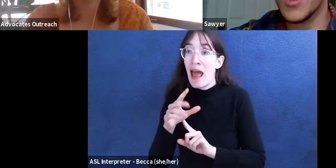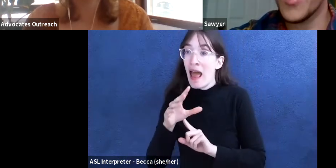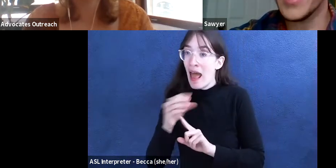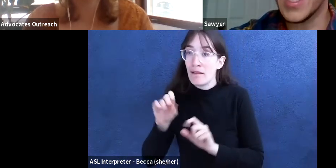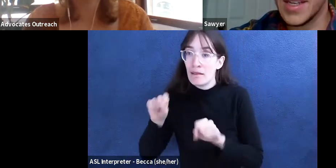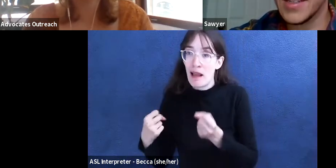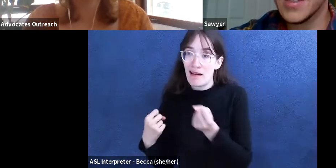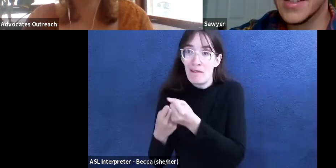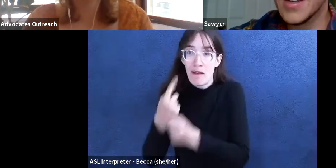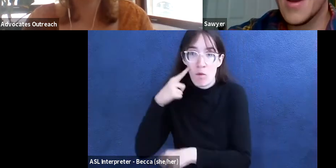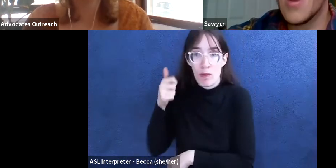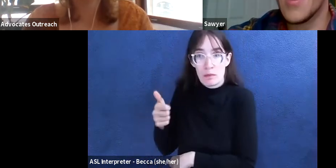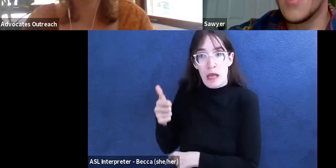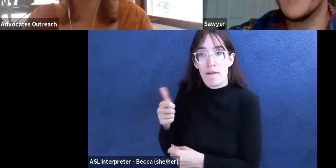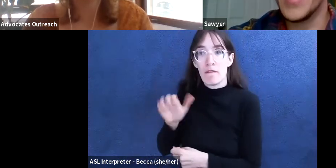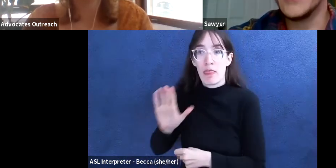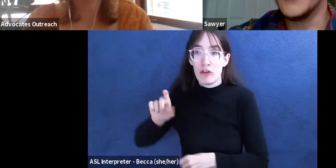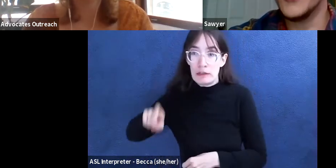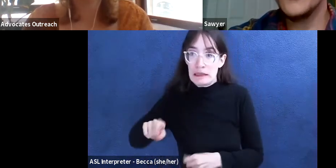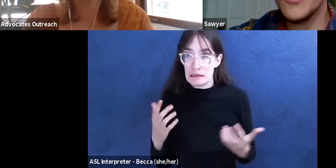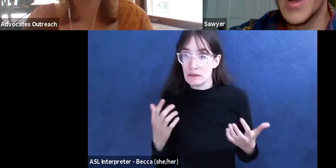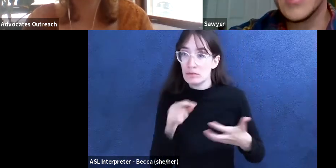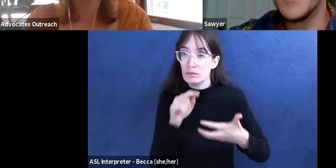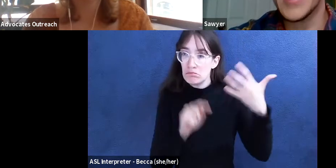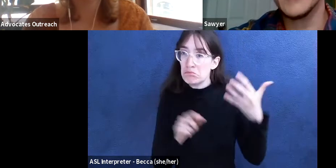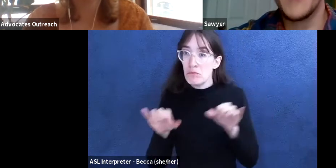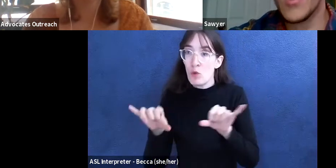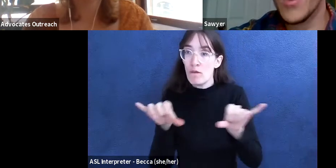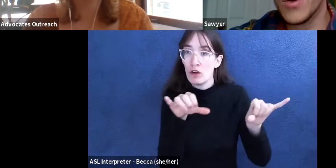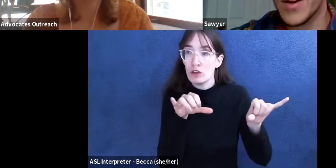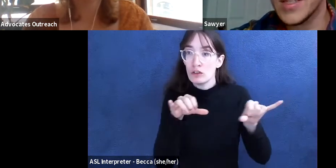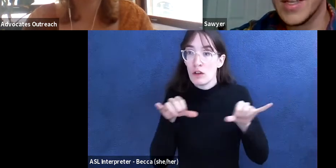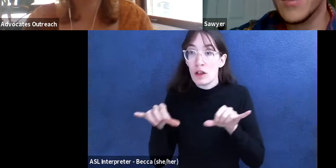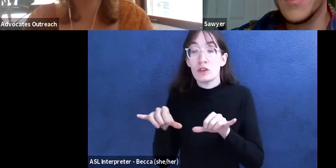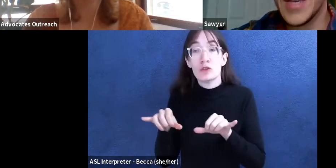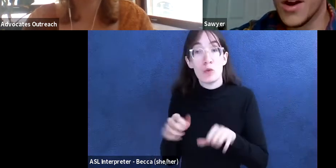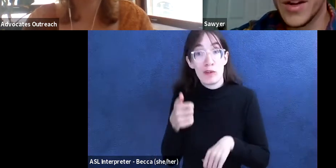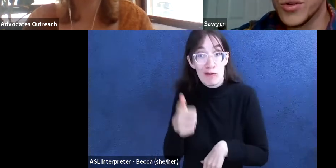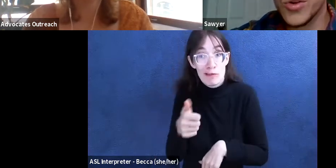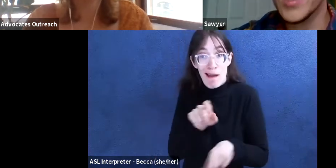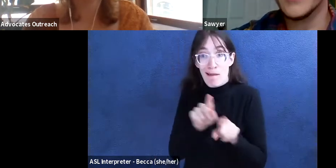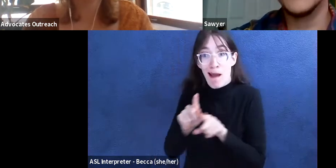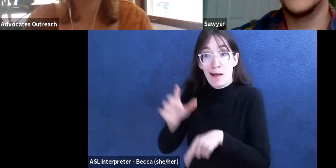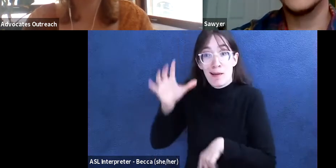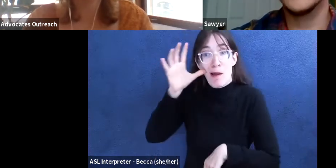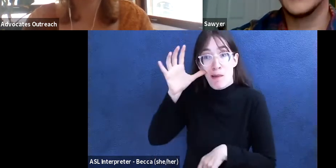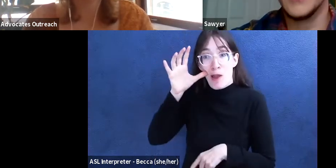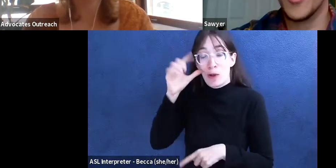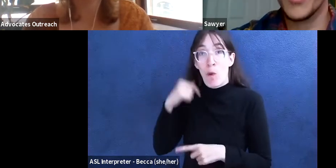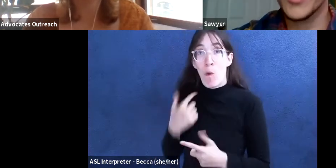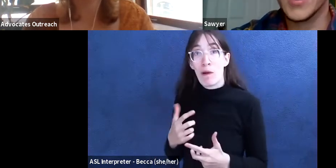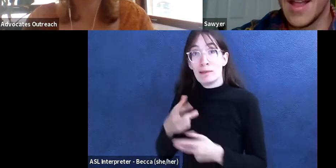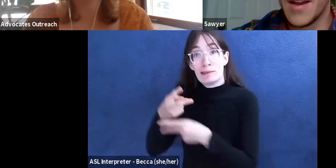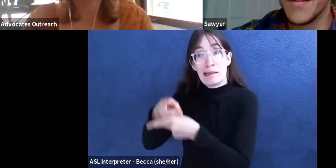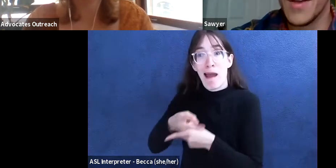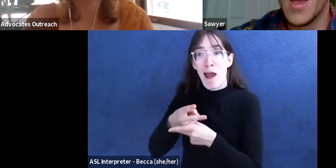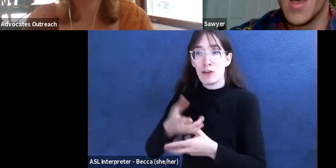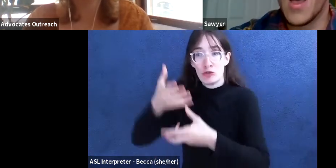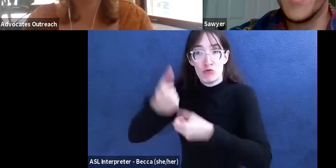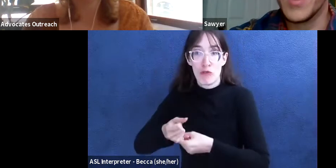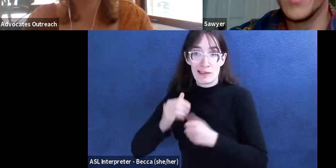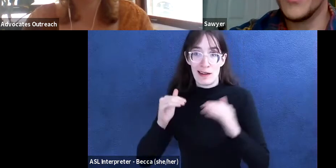And then there's universal values, right? Like, and these are the ones that we will focus on the most today. Values